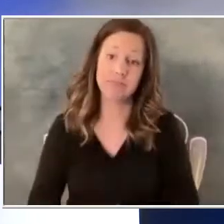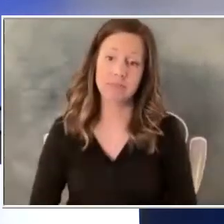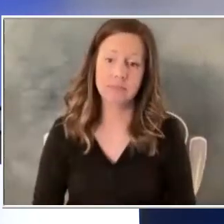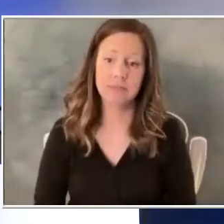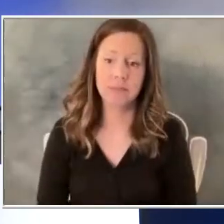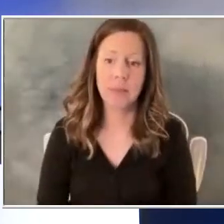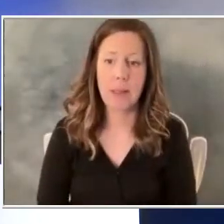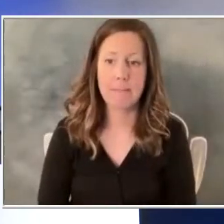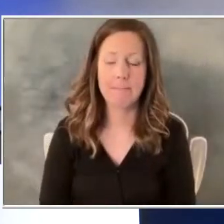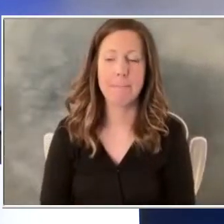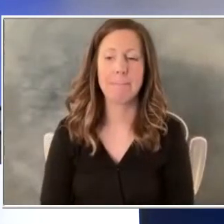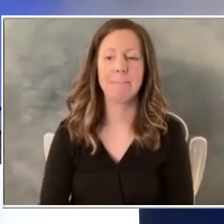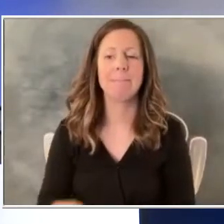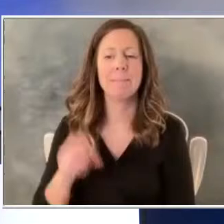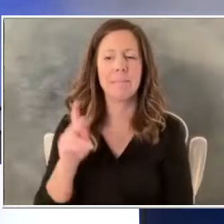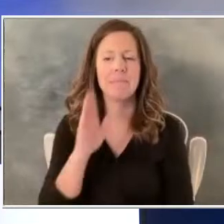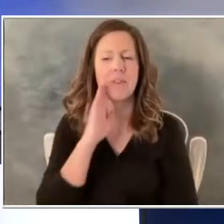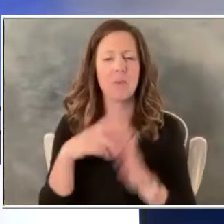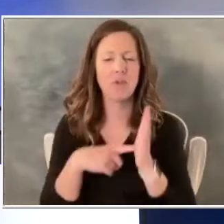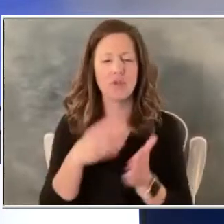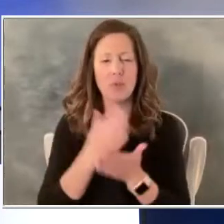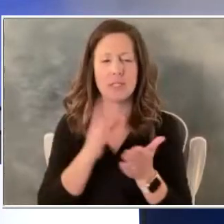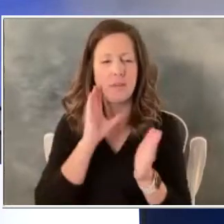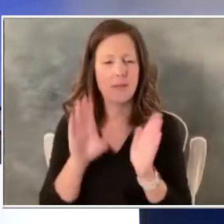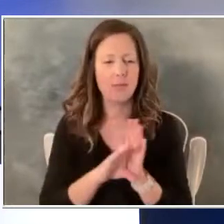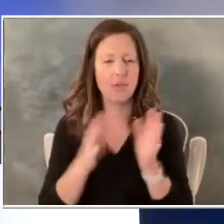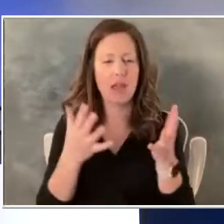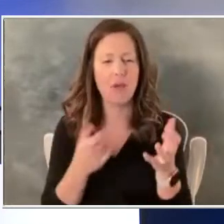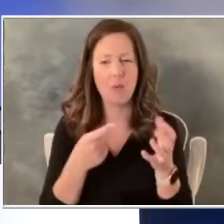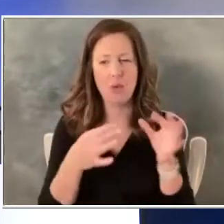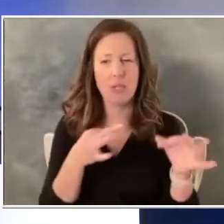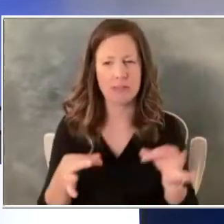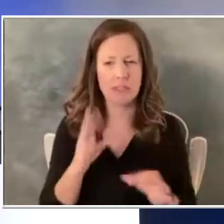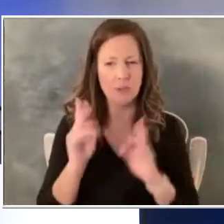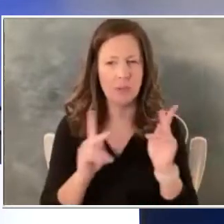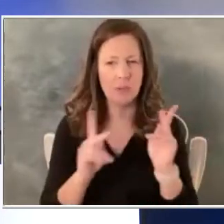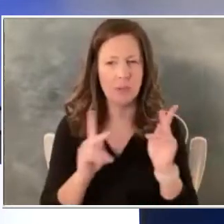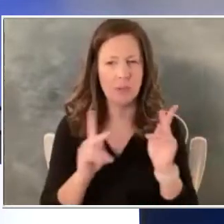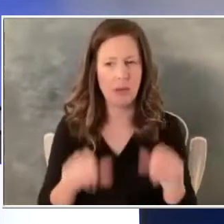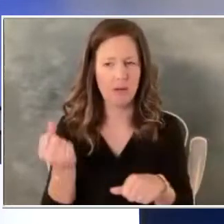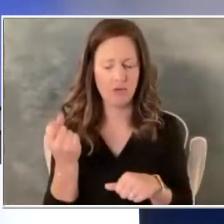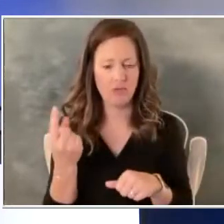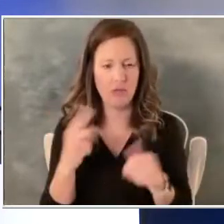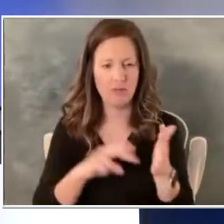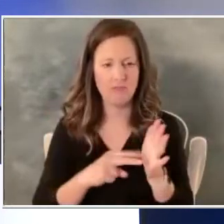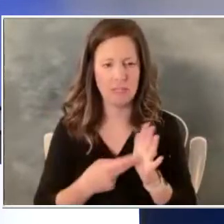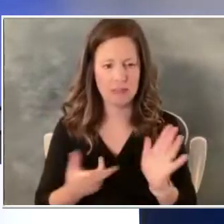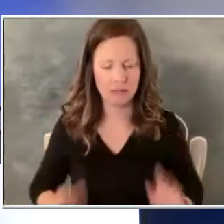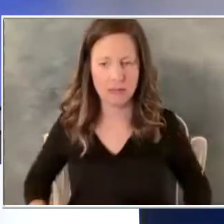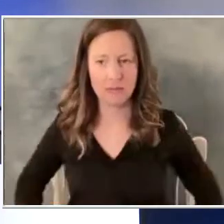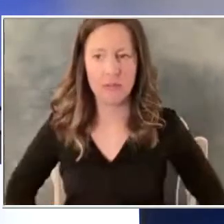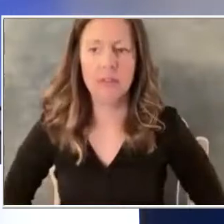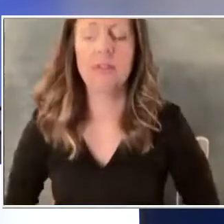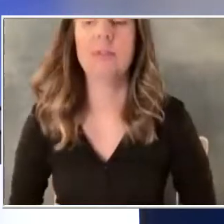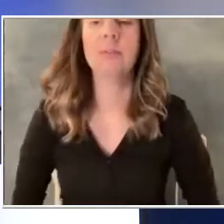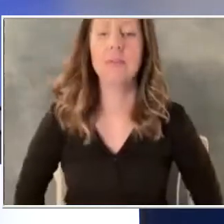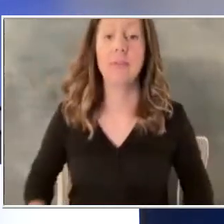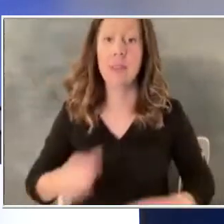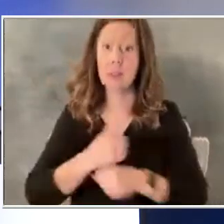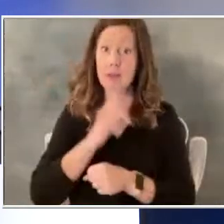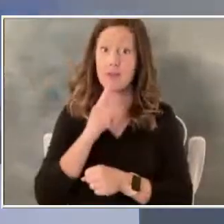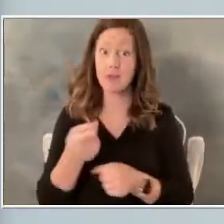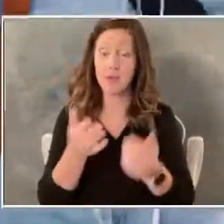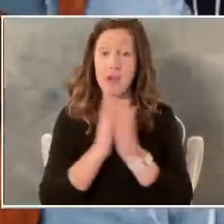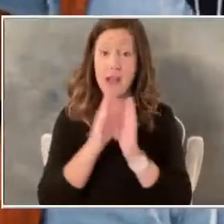one moment, because we're going to show some images that I want you to walk us through just so people understand about dense breasts. But be sure to ask your questions. Use the chat on YouTube